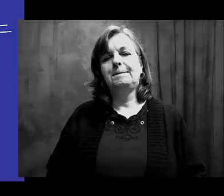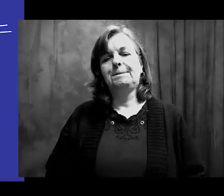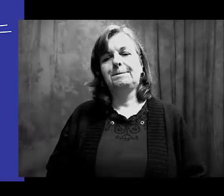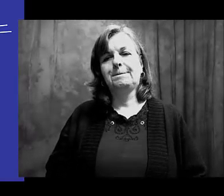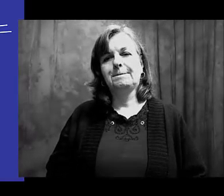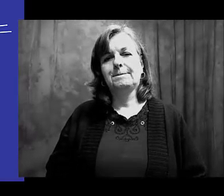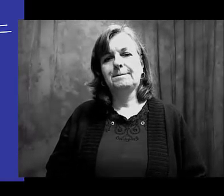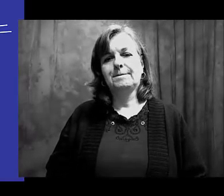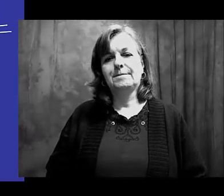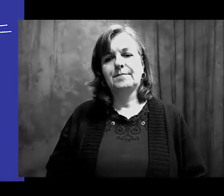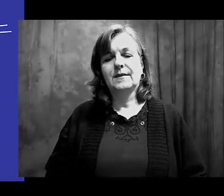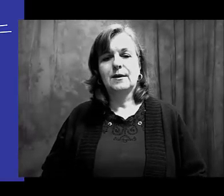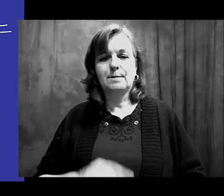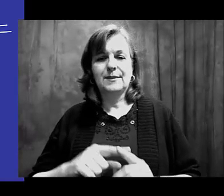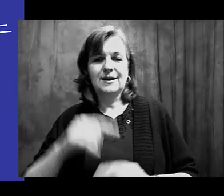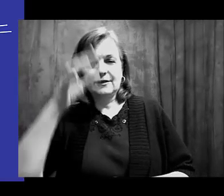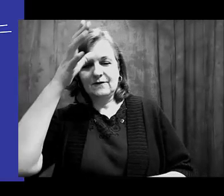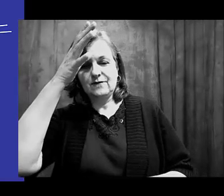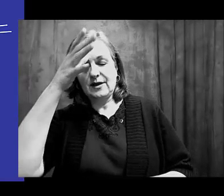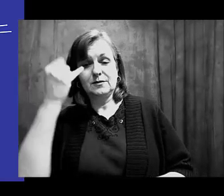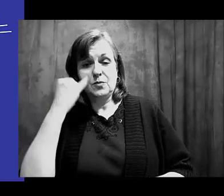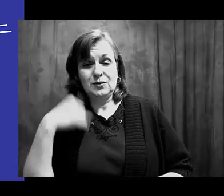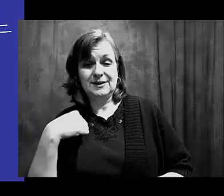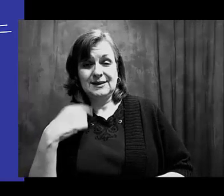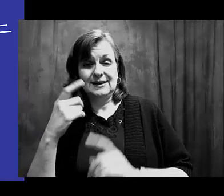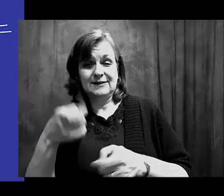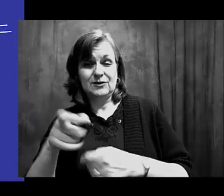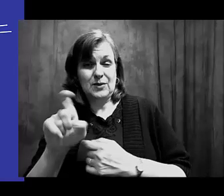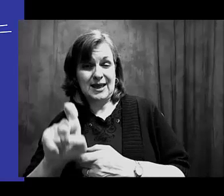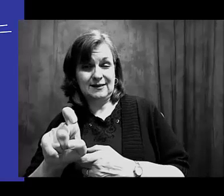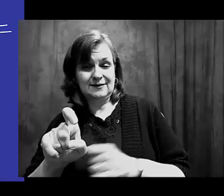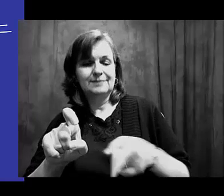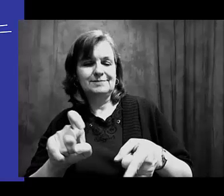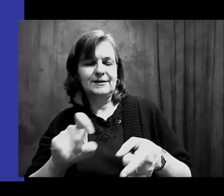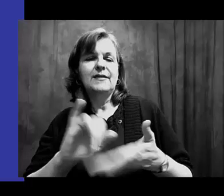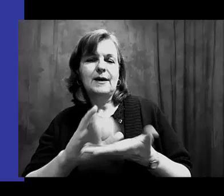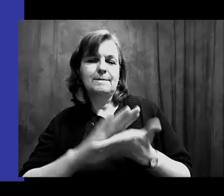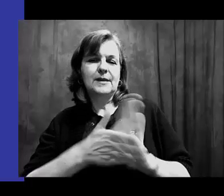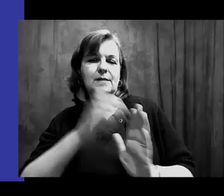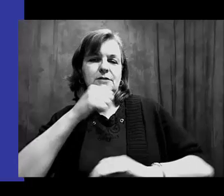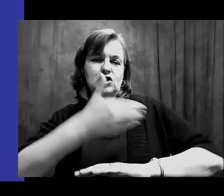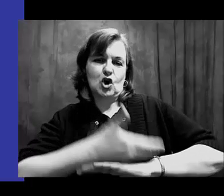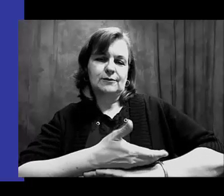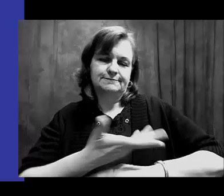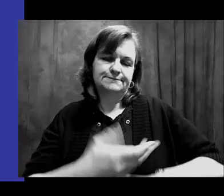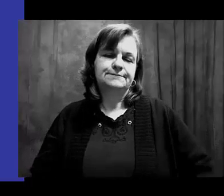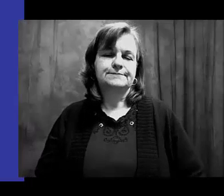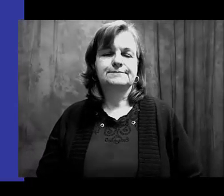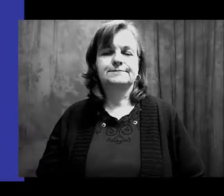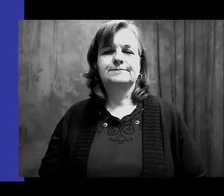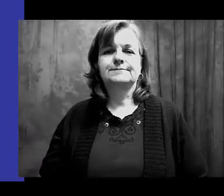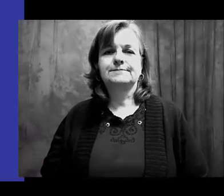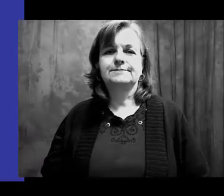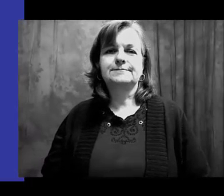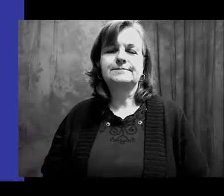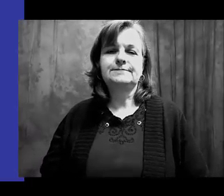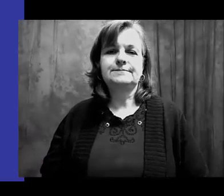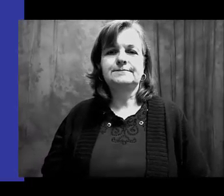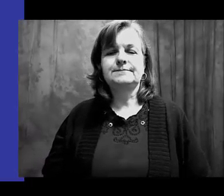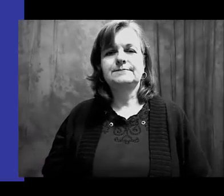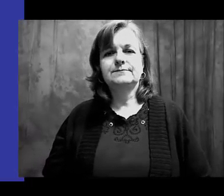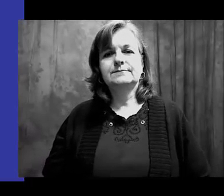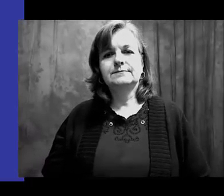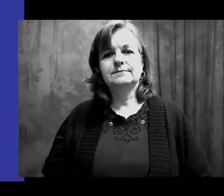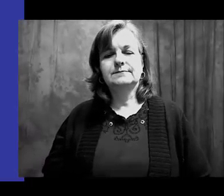X from the father, though, would go to a daughter, okay, based on our Punnett square. So